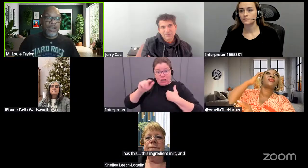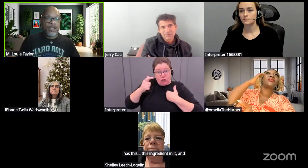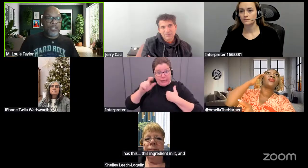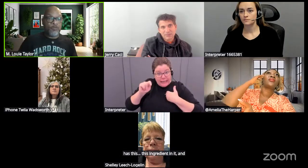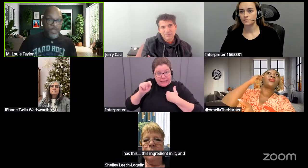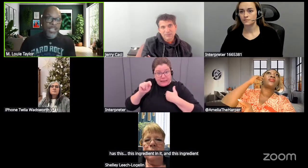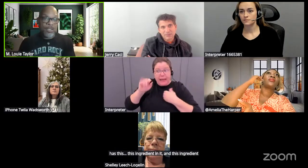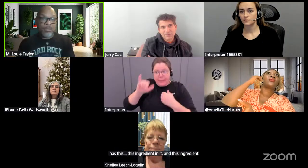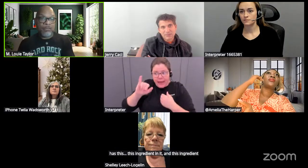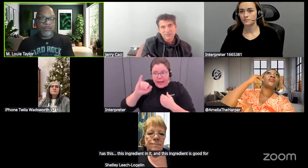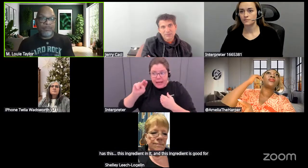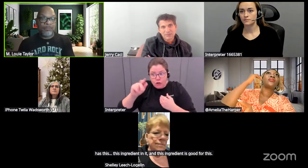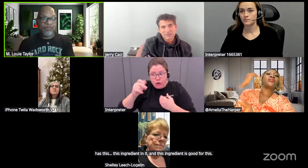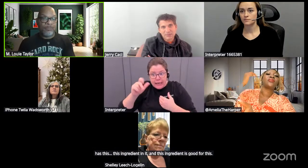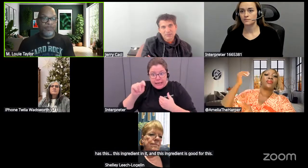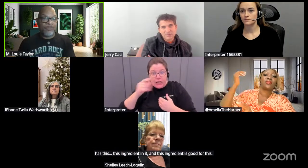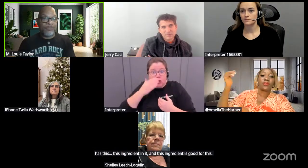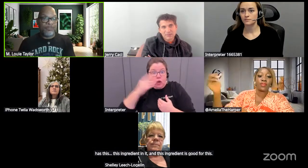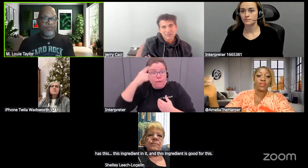ingredient is good for this.